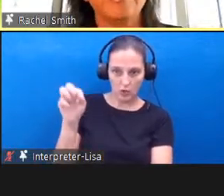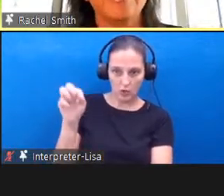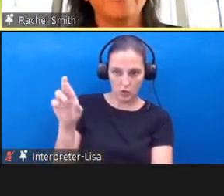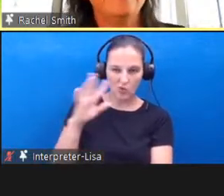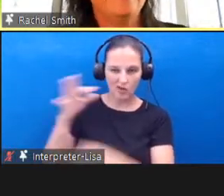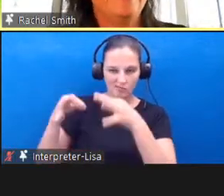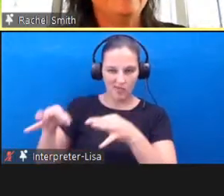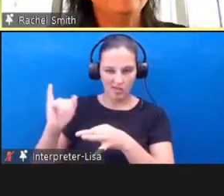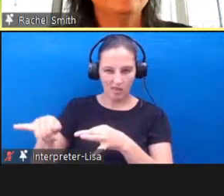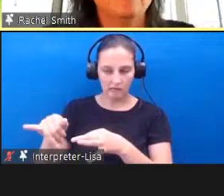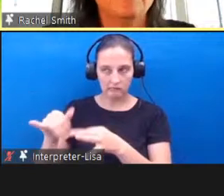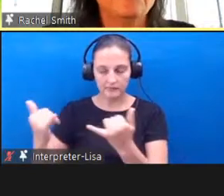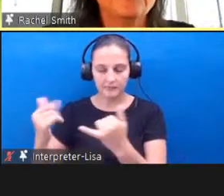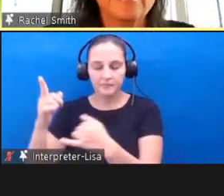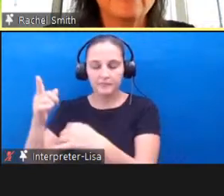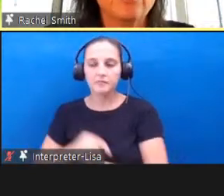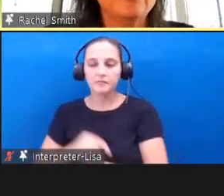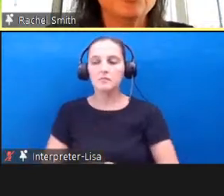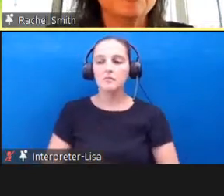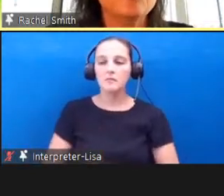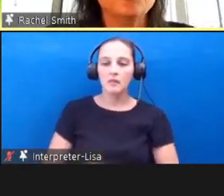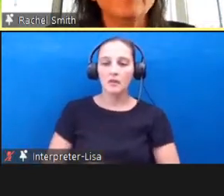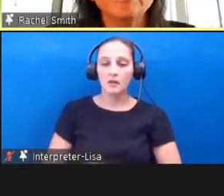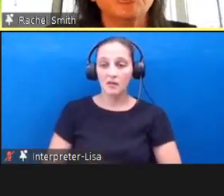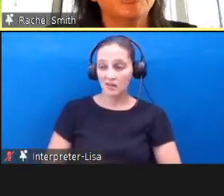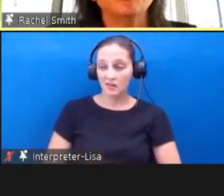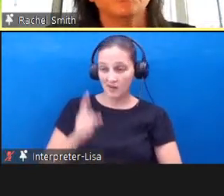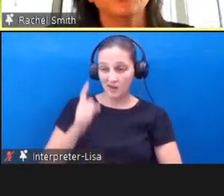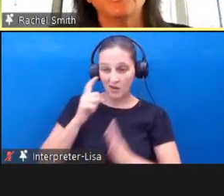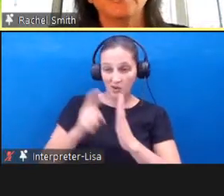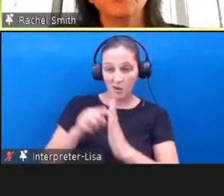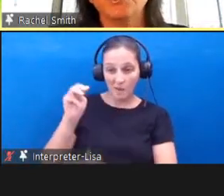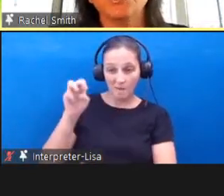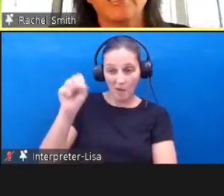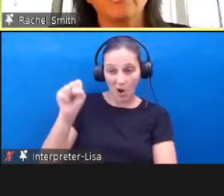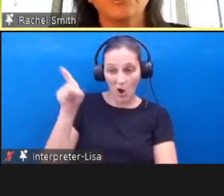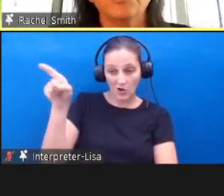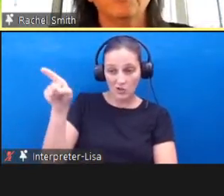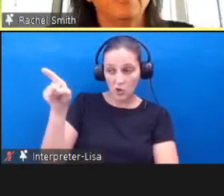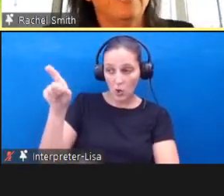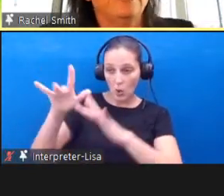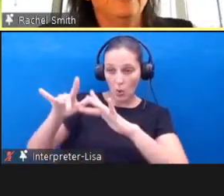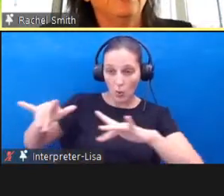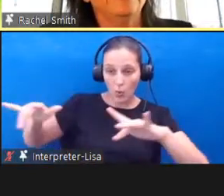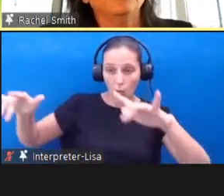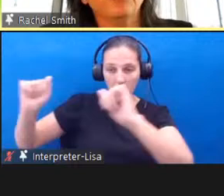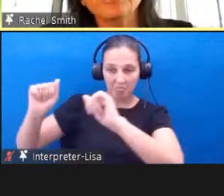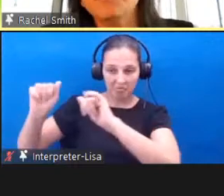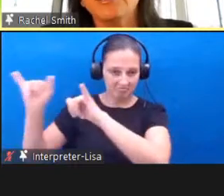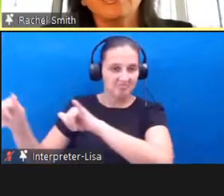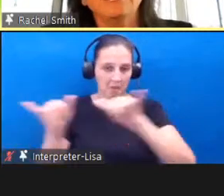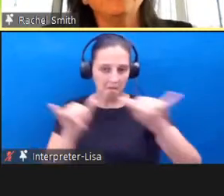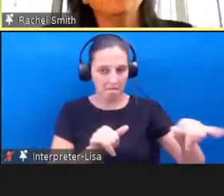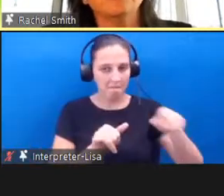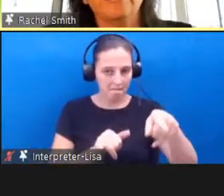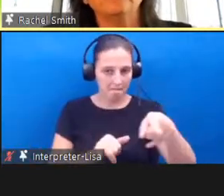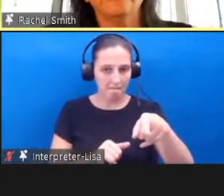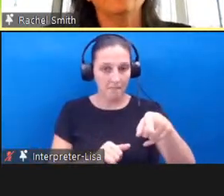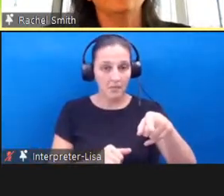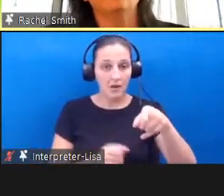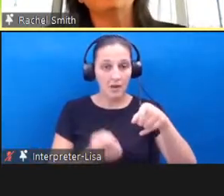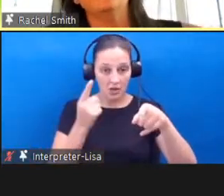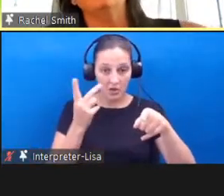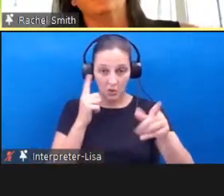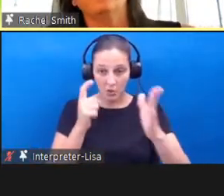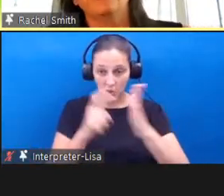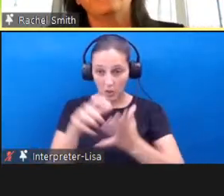well today. And just there's no vegetation once you get up to a certain altitude. As far as the Mauna Kea, this is the cloud layer that you